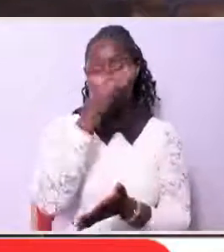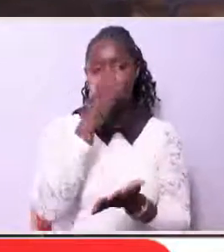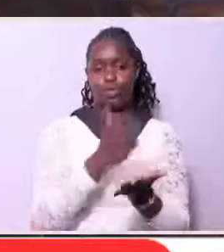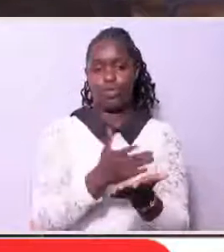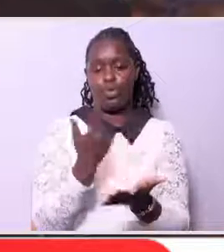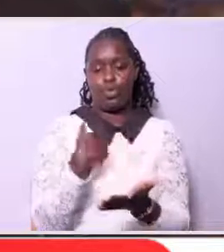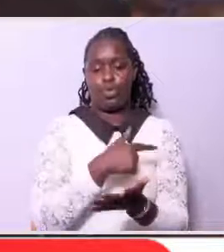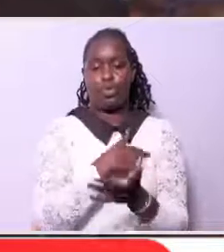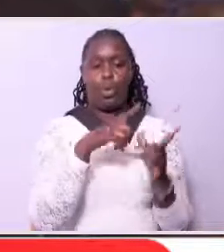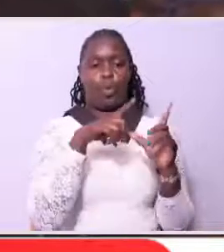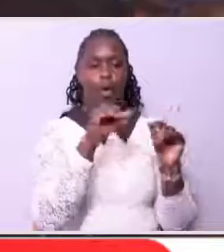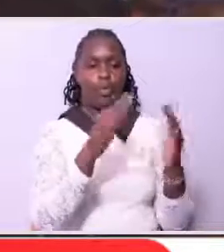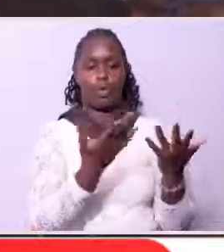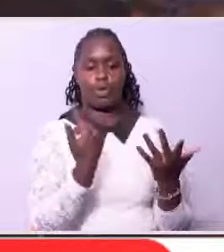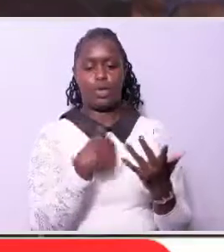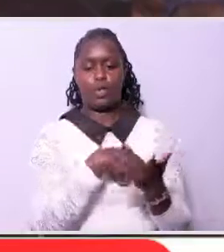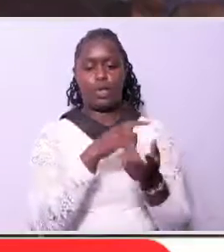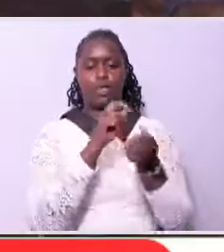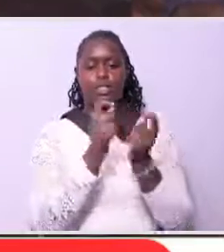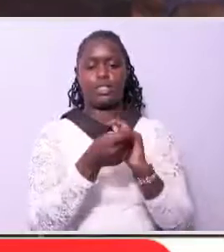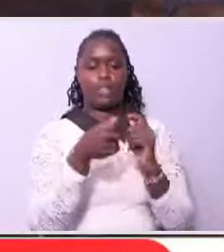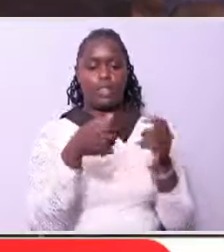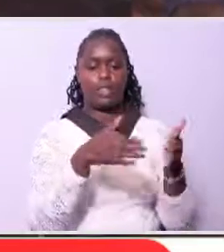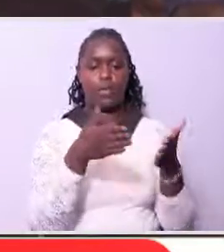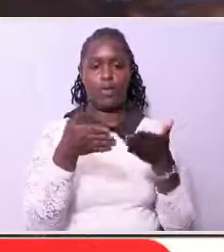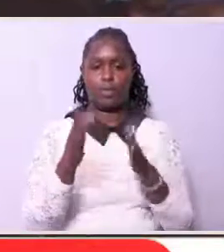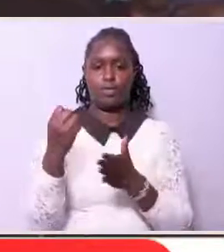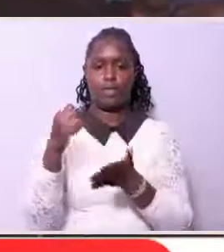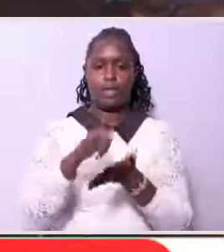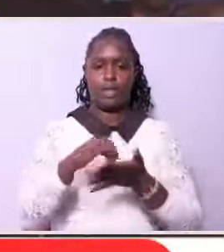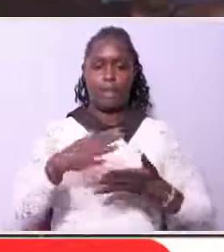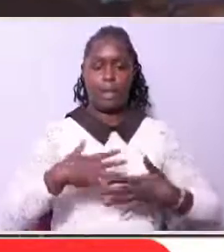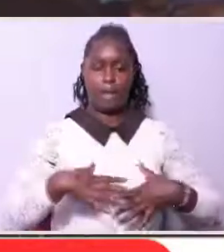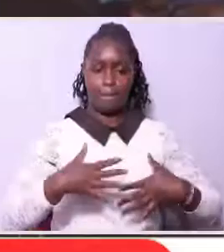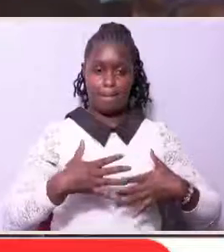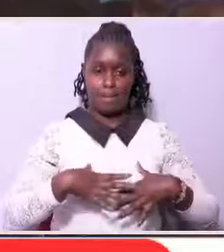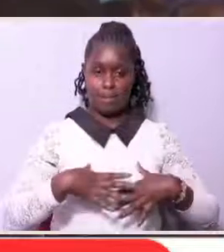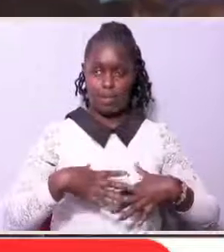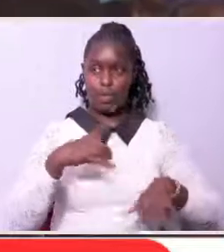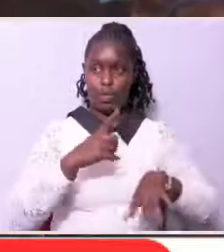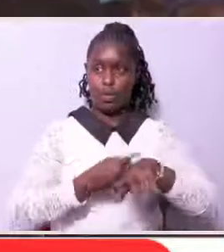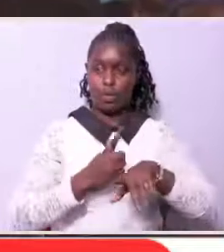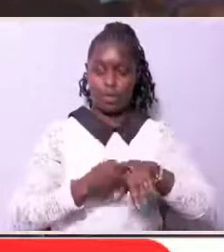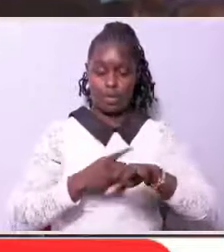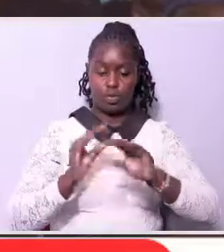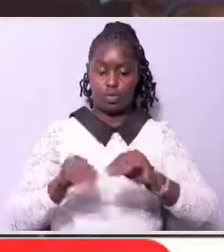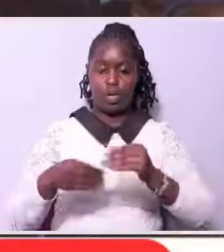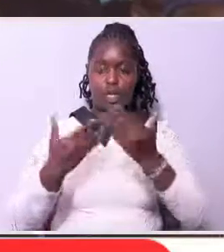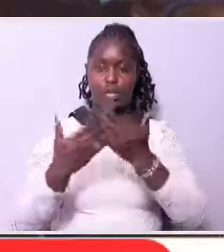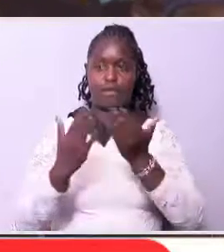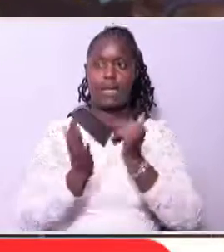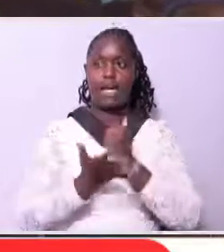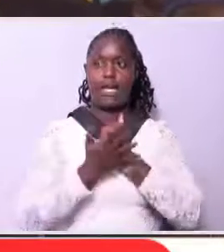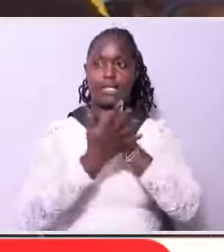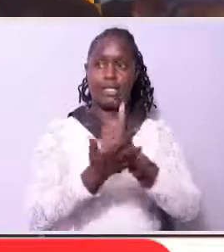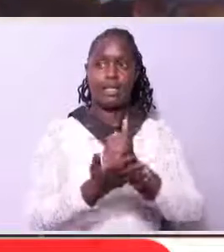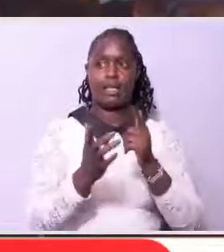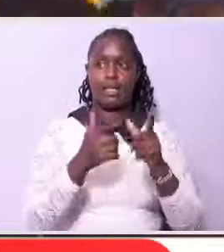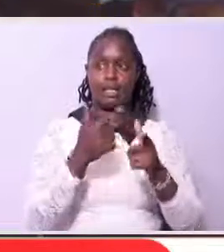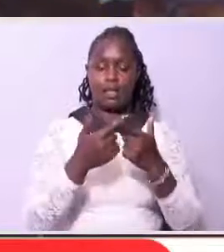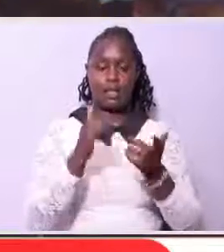is we are changing the model so that people, once you are given assistance, is